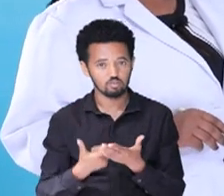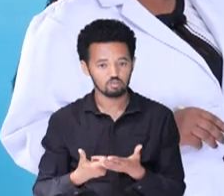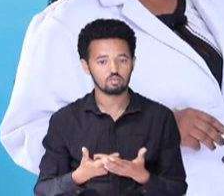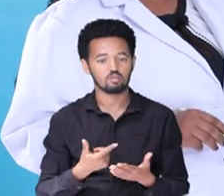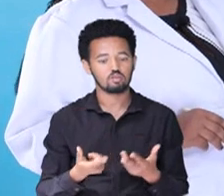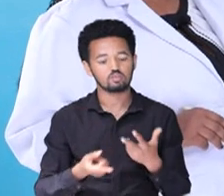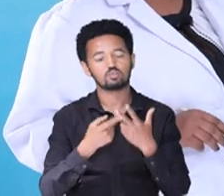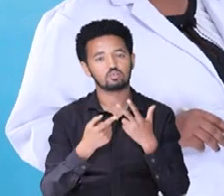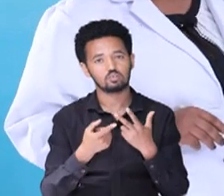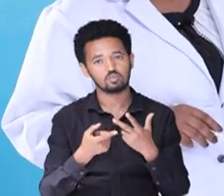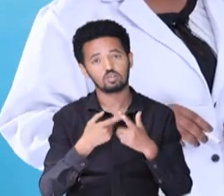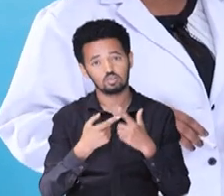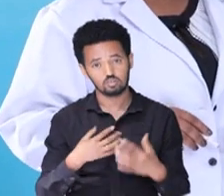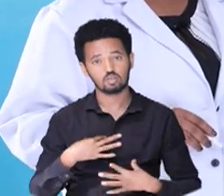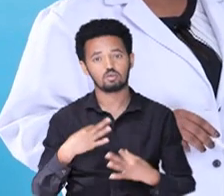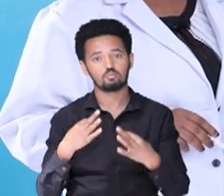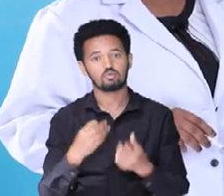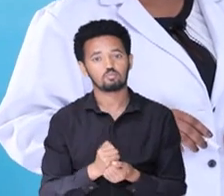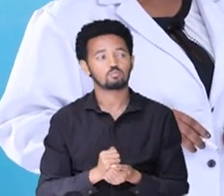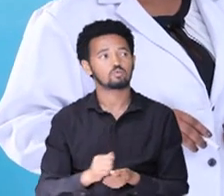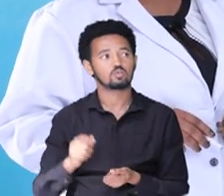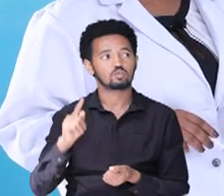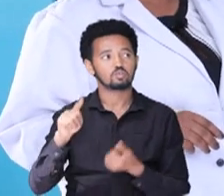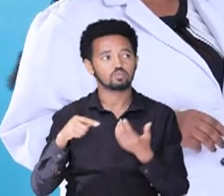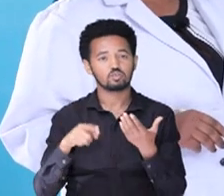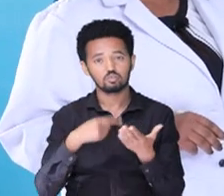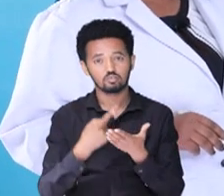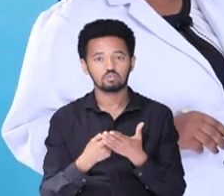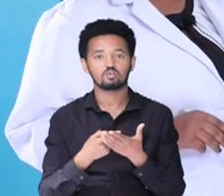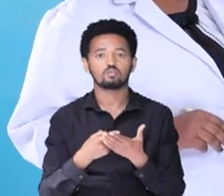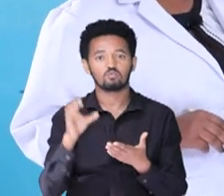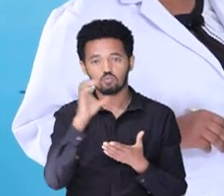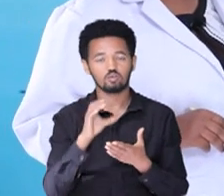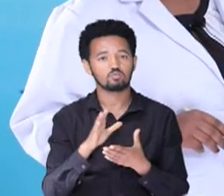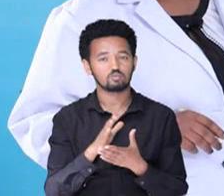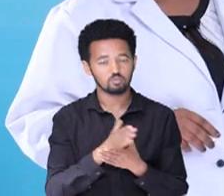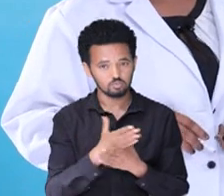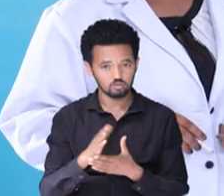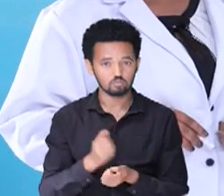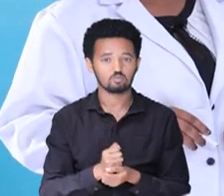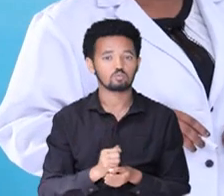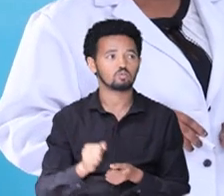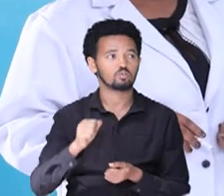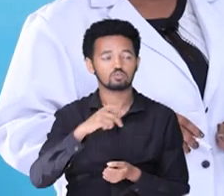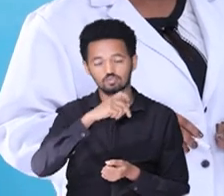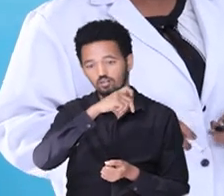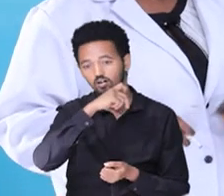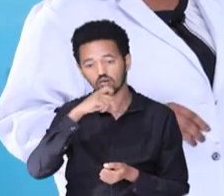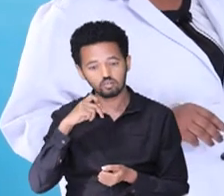of savanna is true savanna. It is found between wet savanna and dry